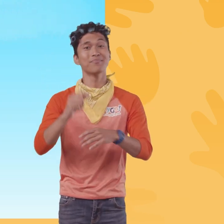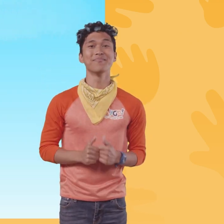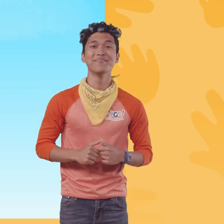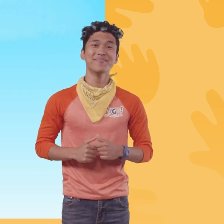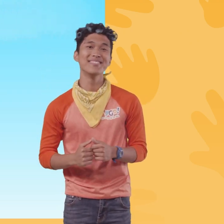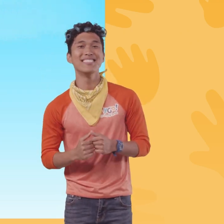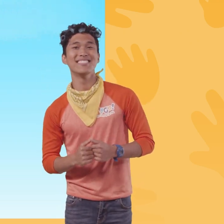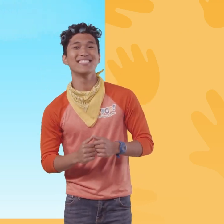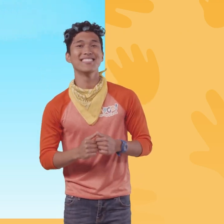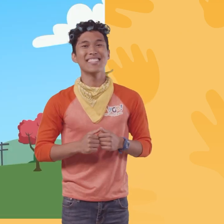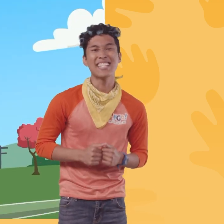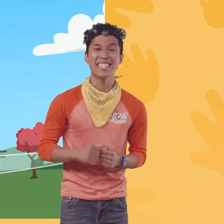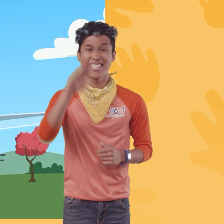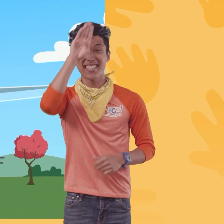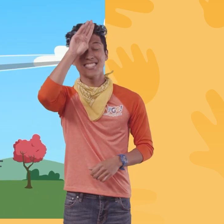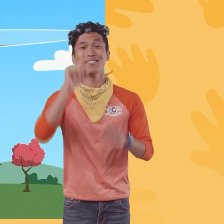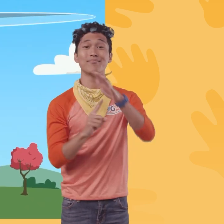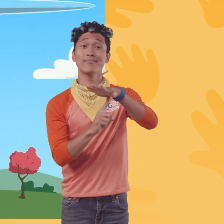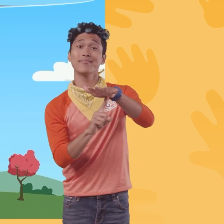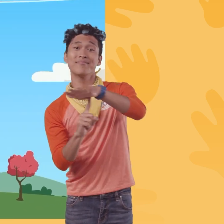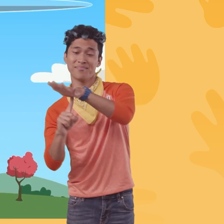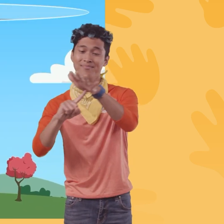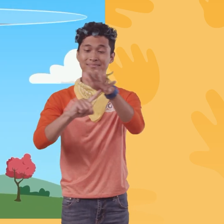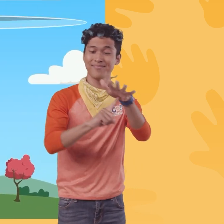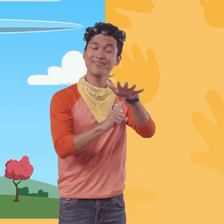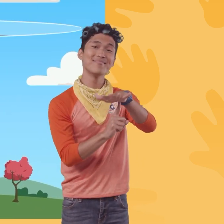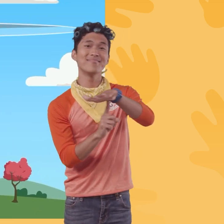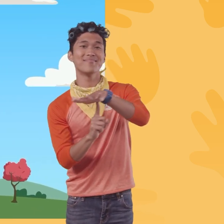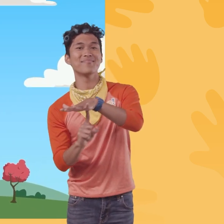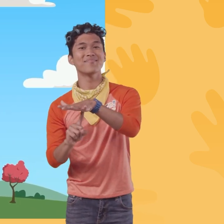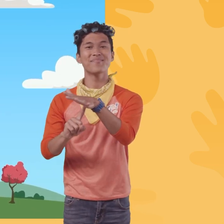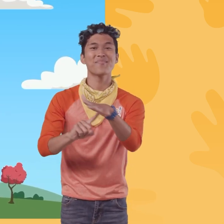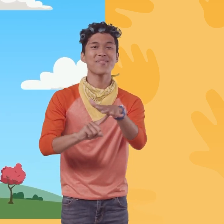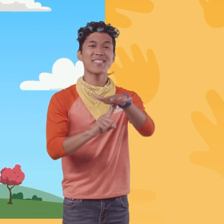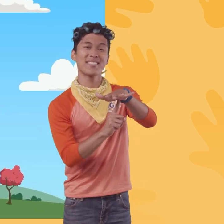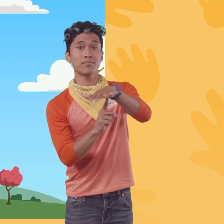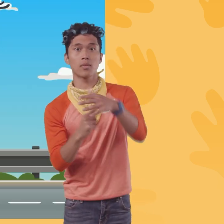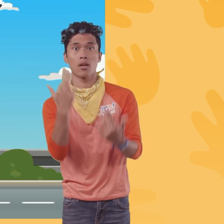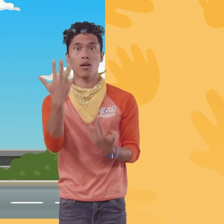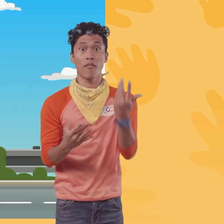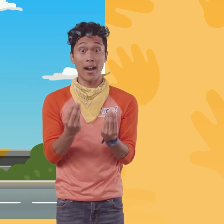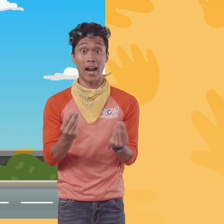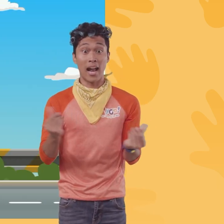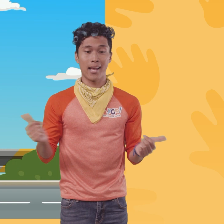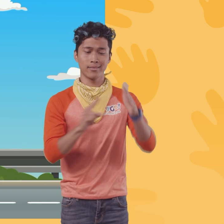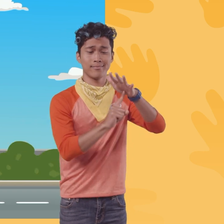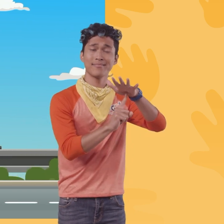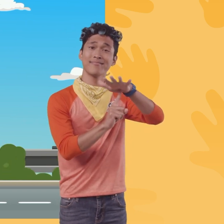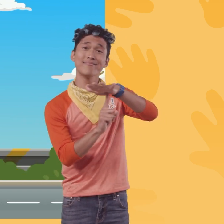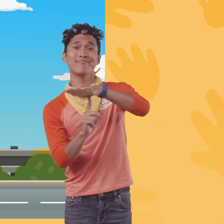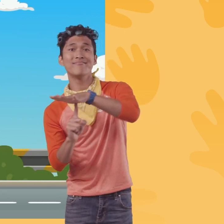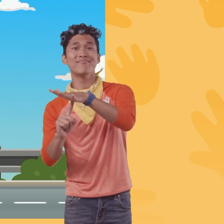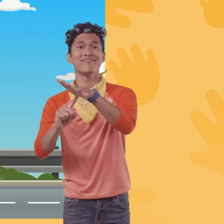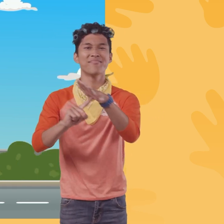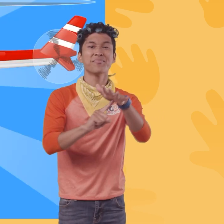the sky. It's a firefighting helicopter, fighting fires from above